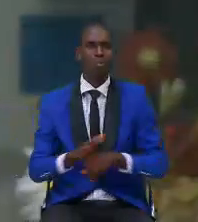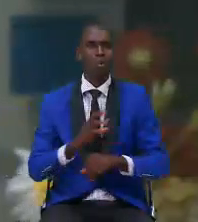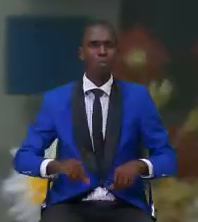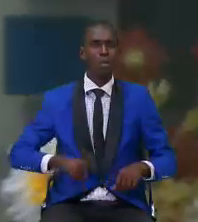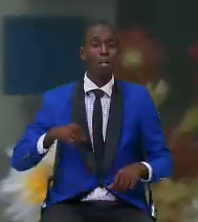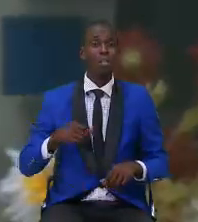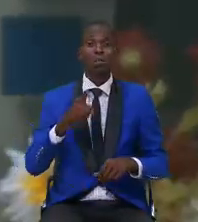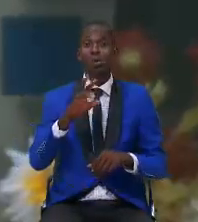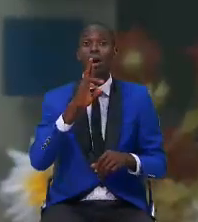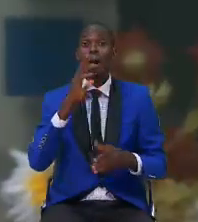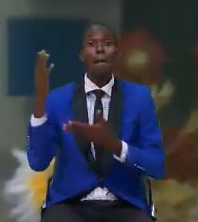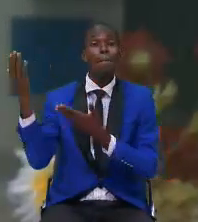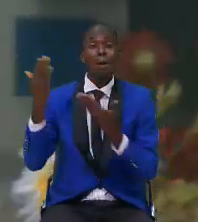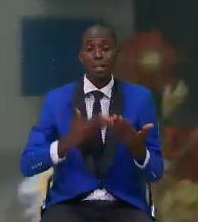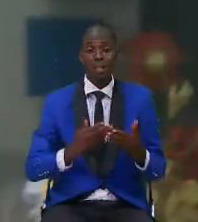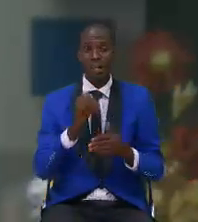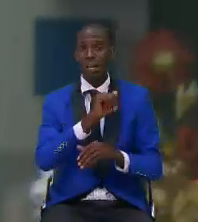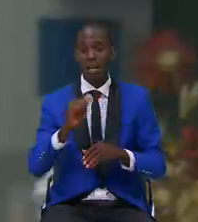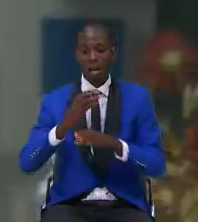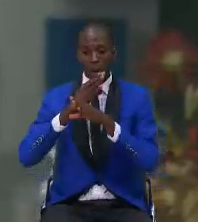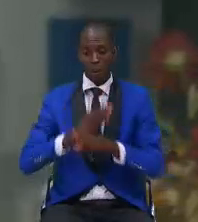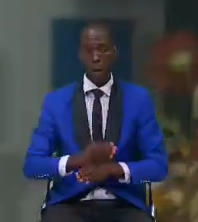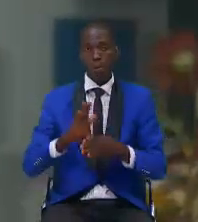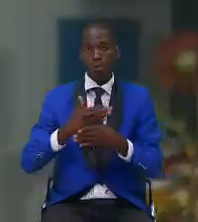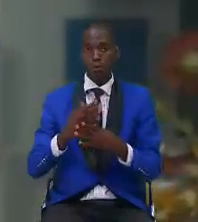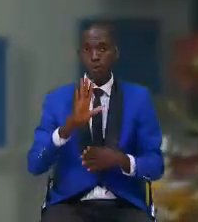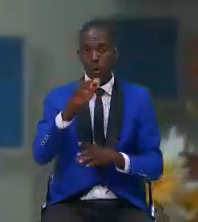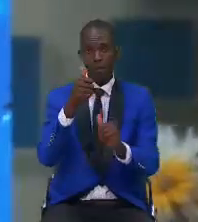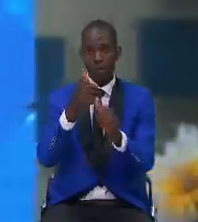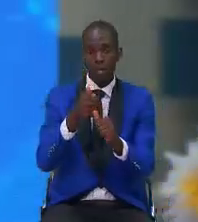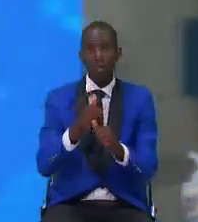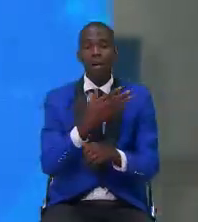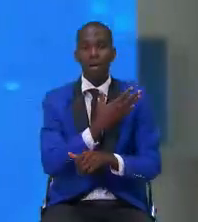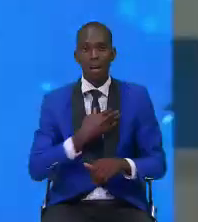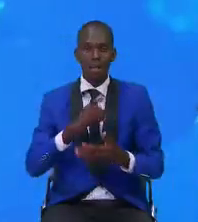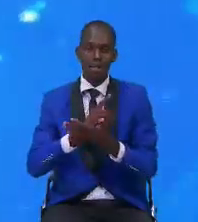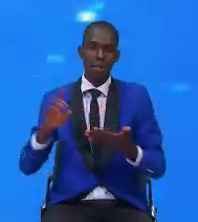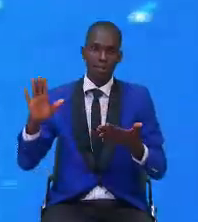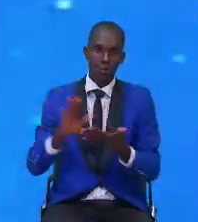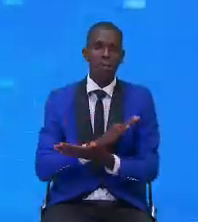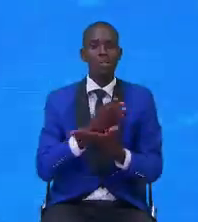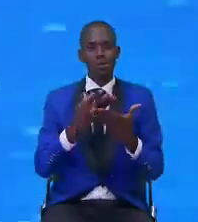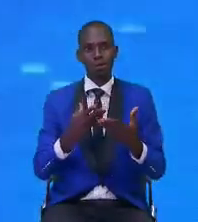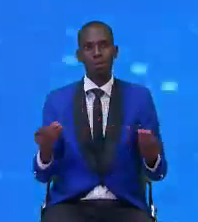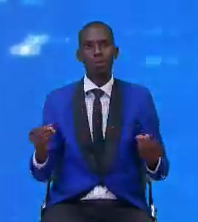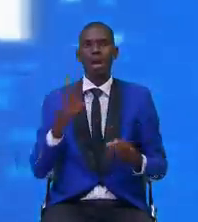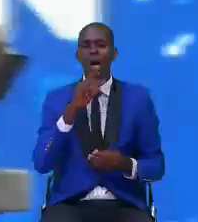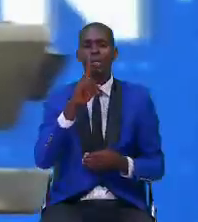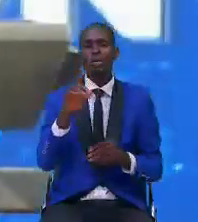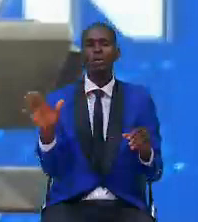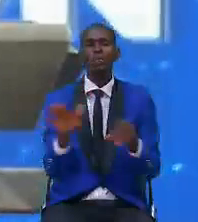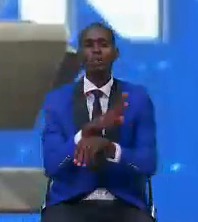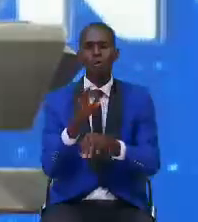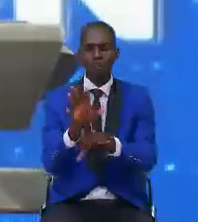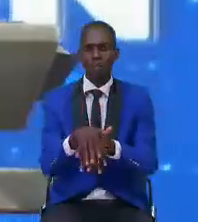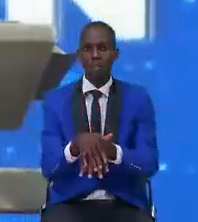between yourself and the divine solution. Are you hypocritical? You know the right, but you do